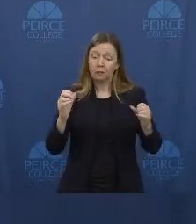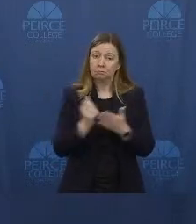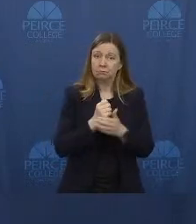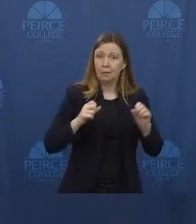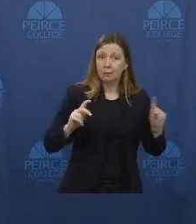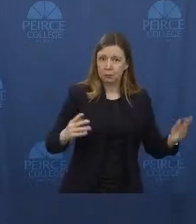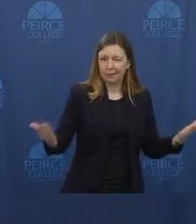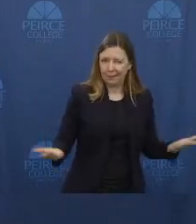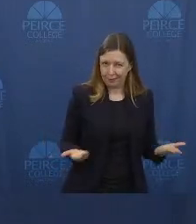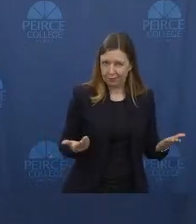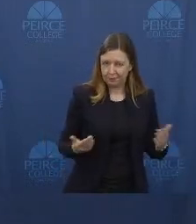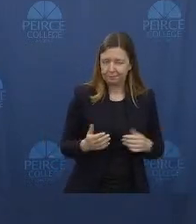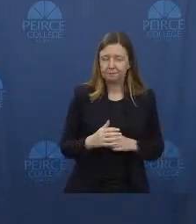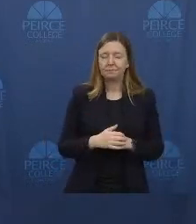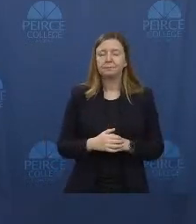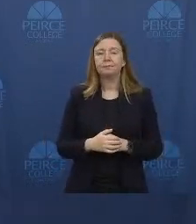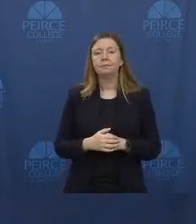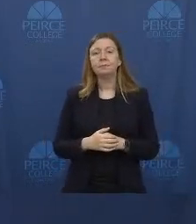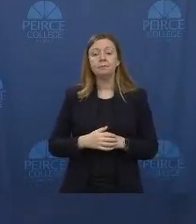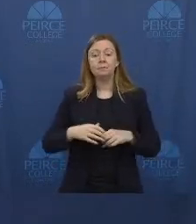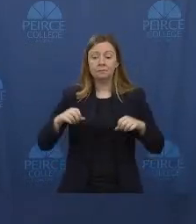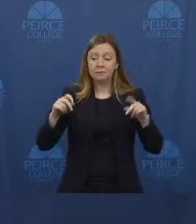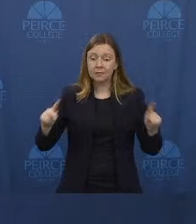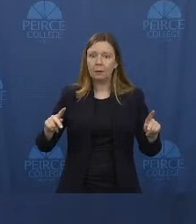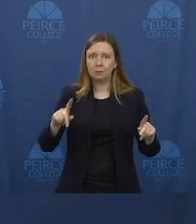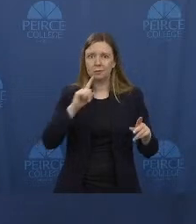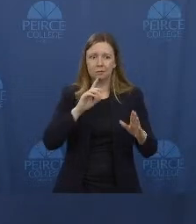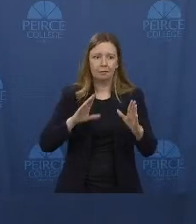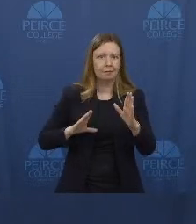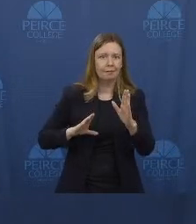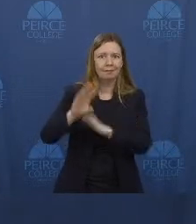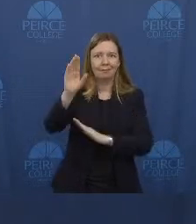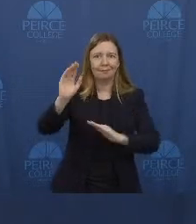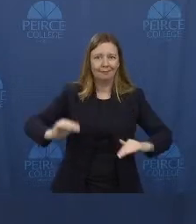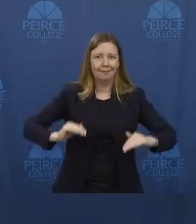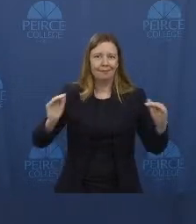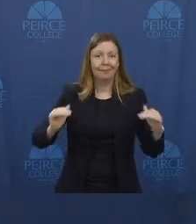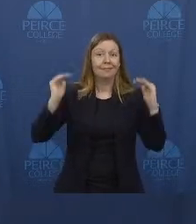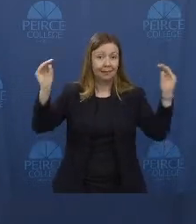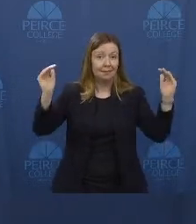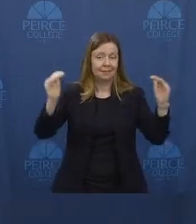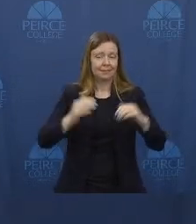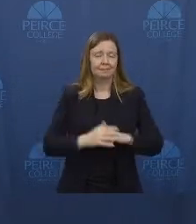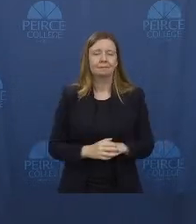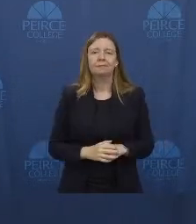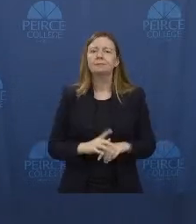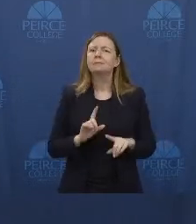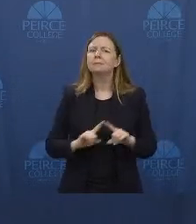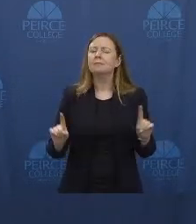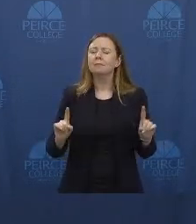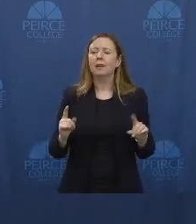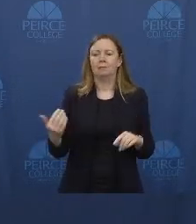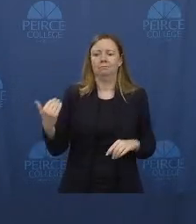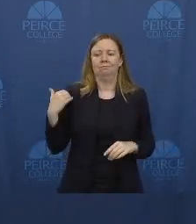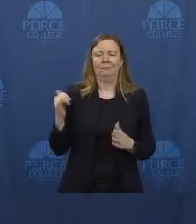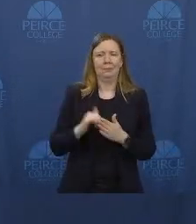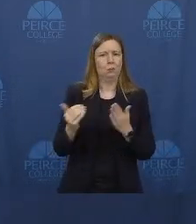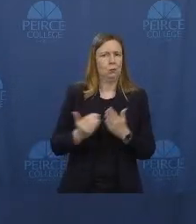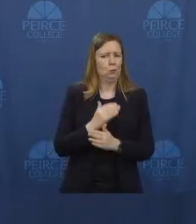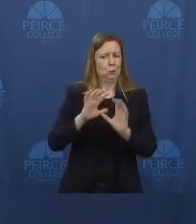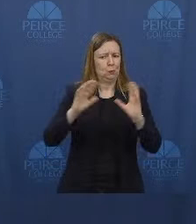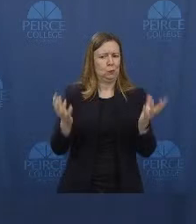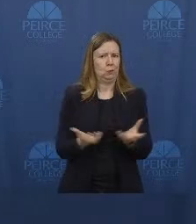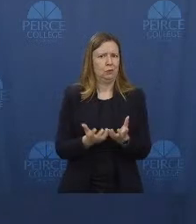opportunity here, an opportunity to go all the way. But this was a new world. This was